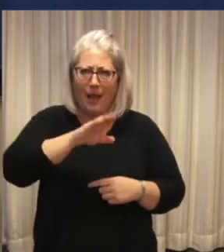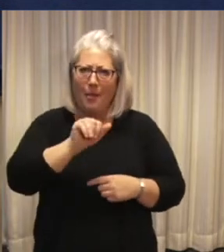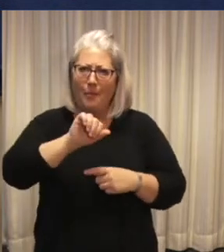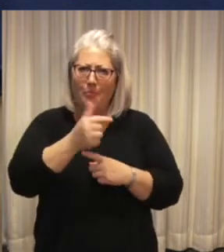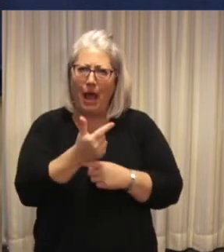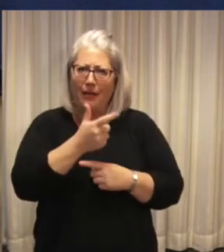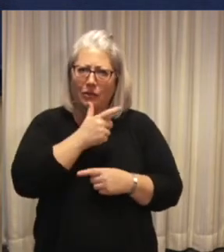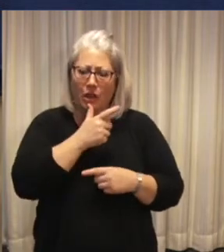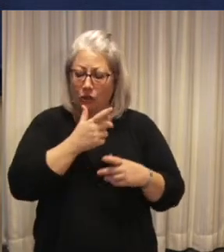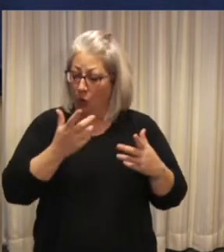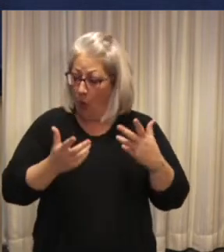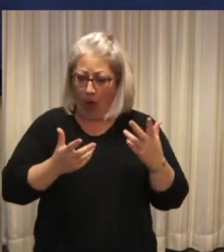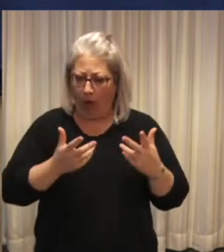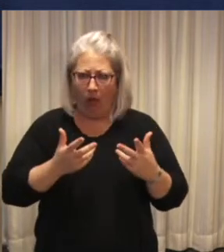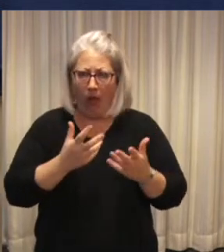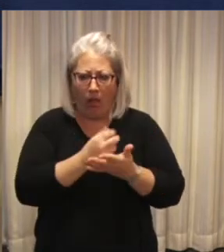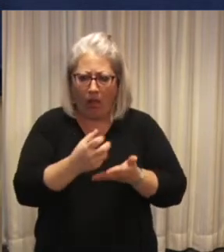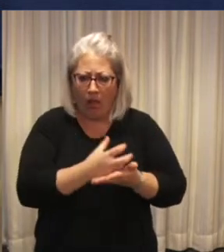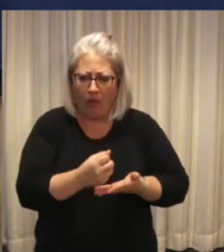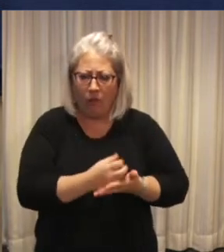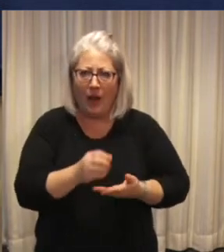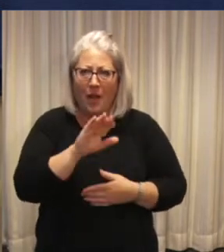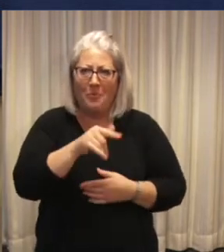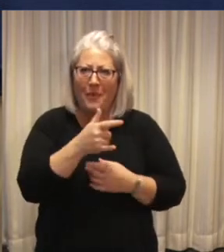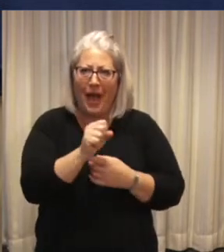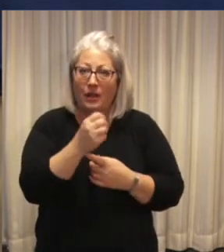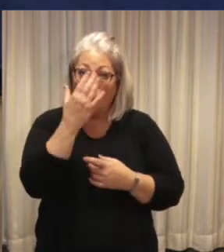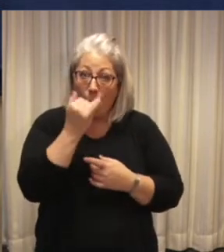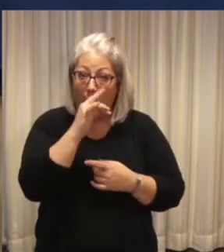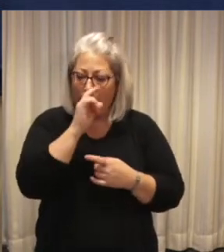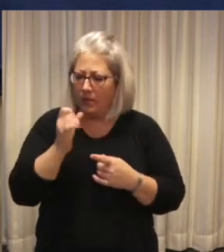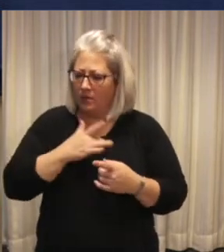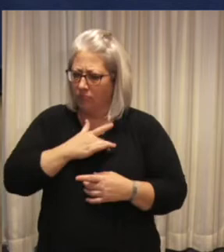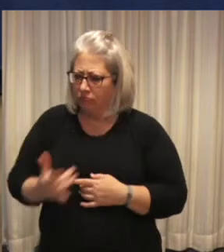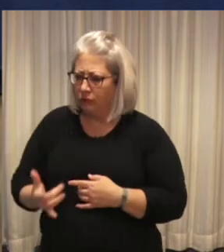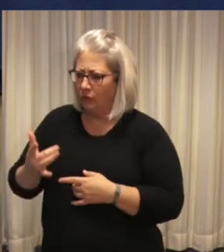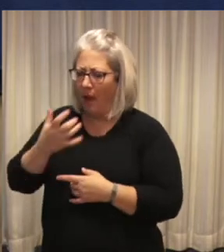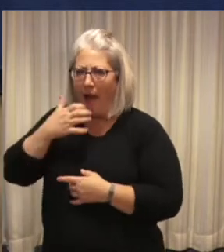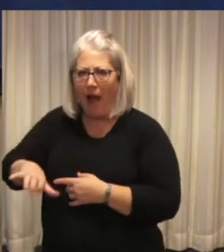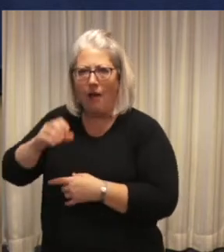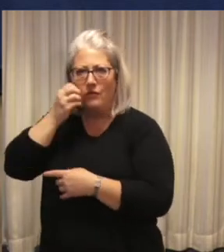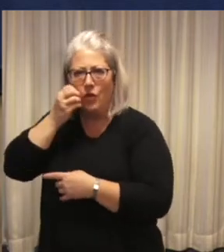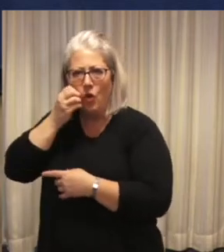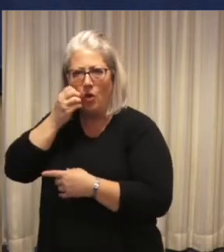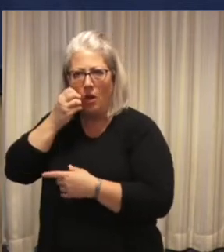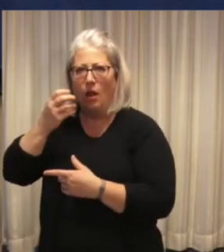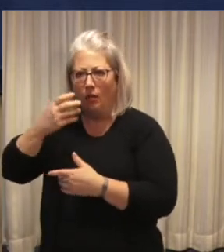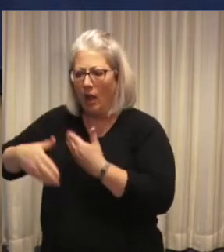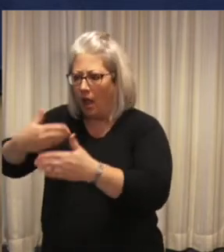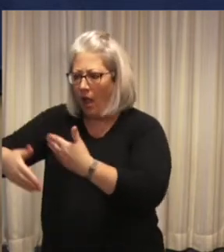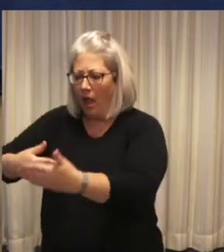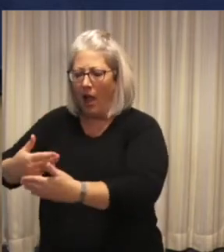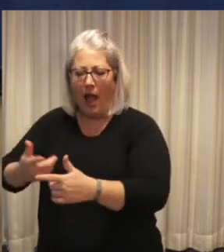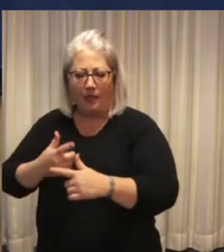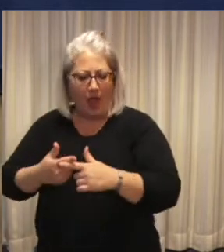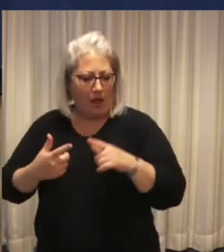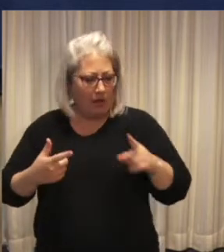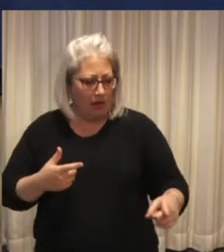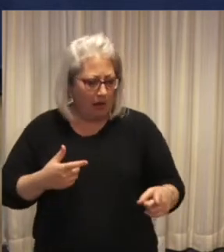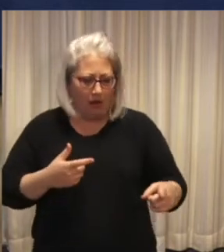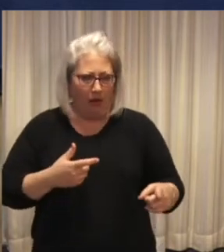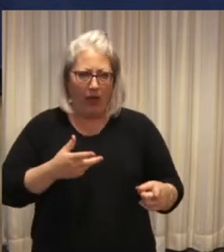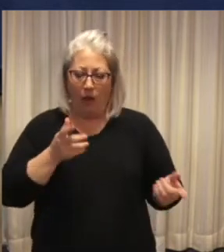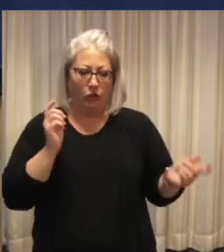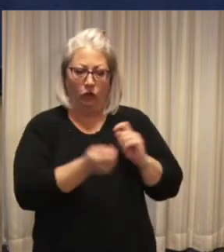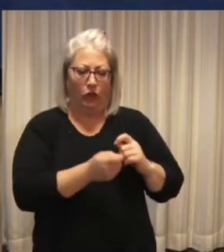to-go, you know, right. Facility. So, you know, gearing up and making those things happen. But yes, during the regular school year, we will go back to Pizza Fridays.